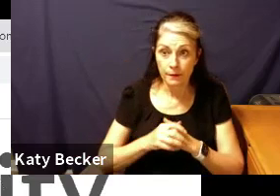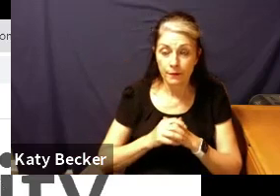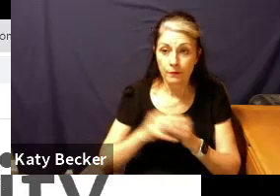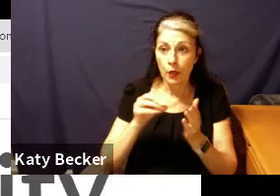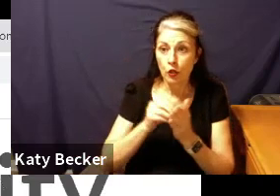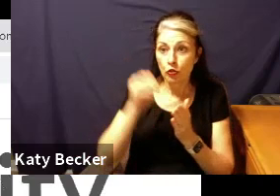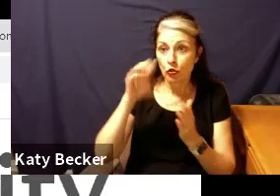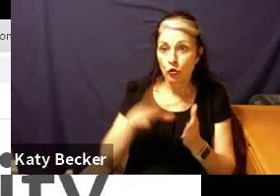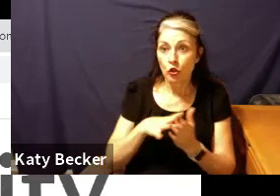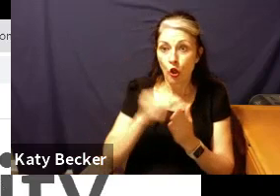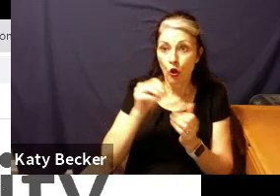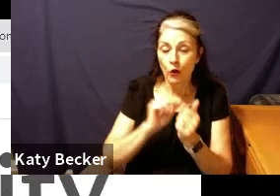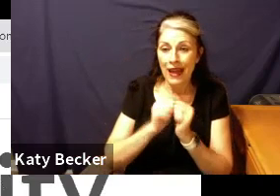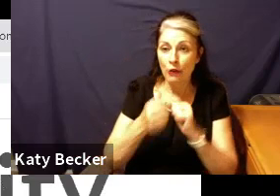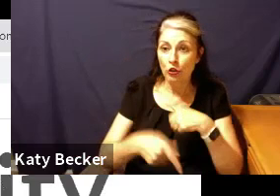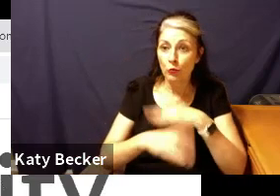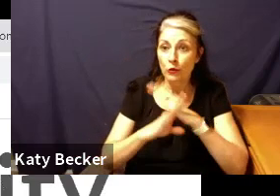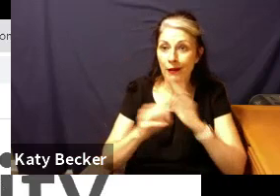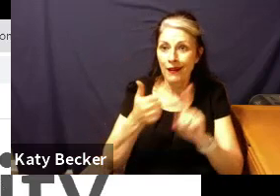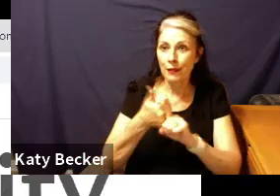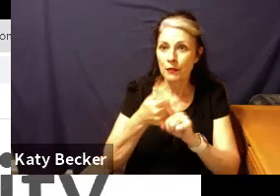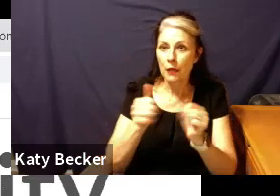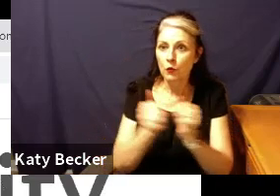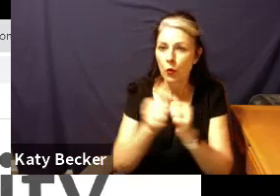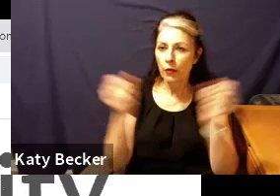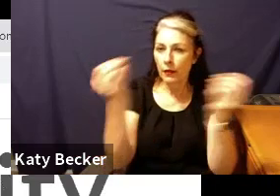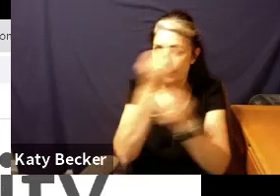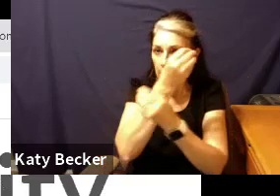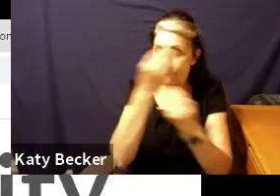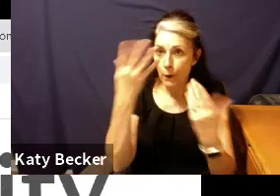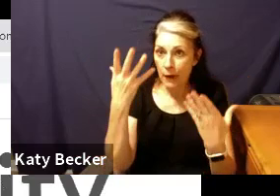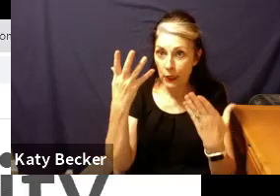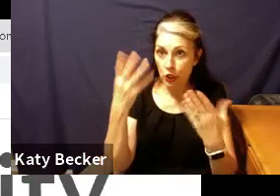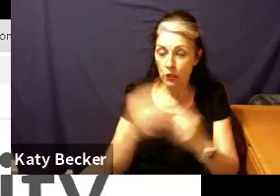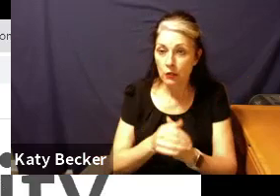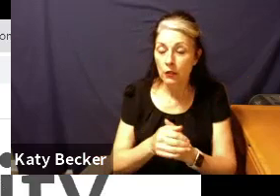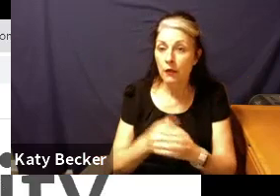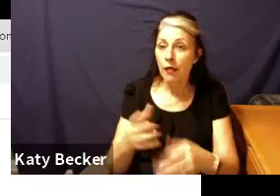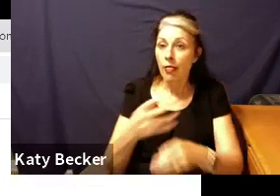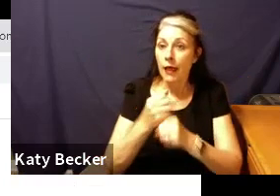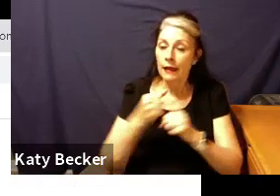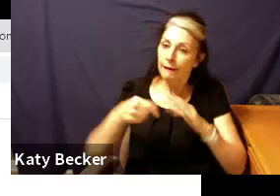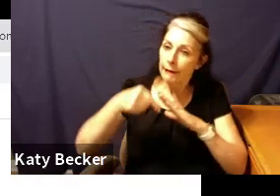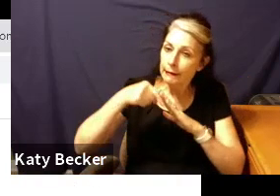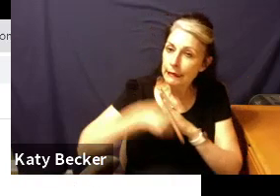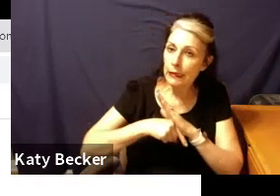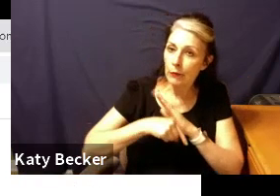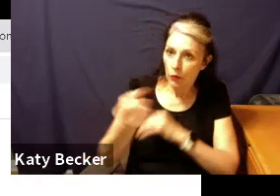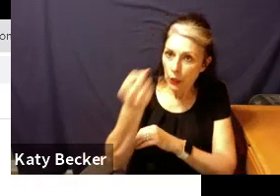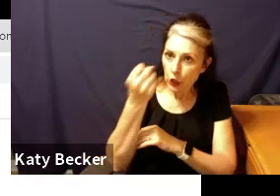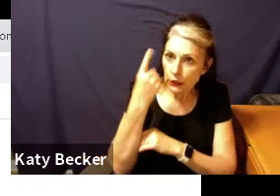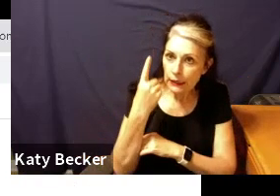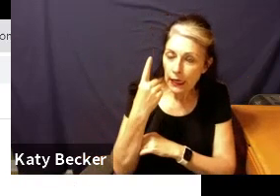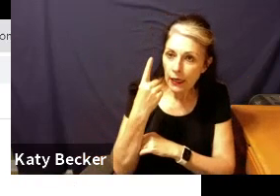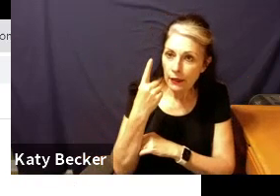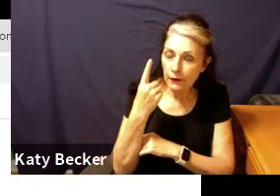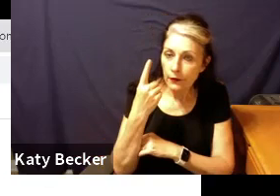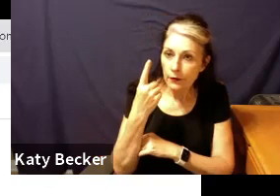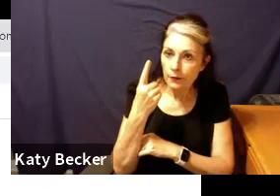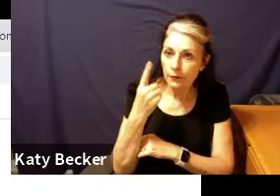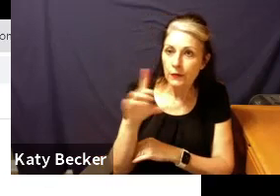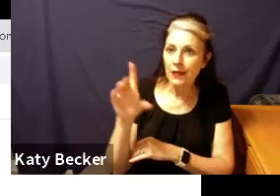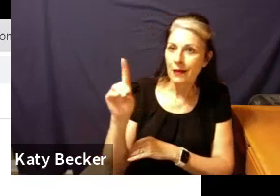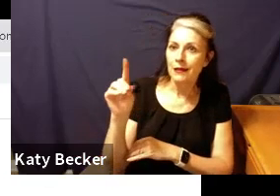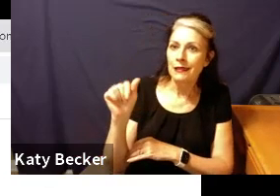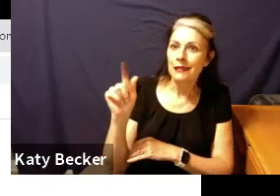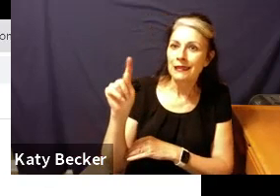Students learn how to protect themselves with that information. They gain a deeper understanding of their data privacy